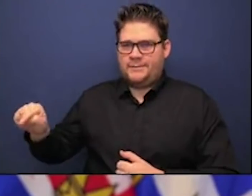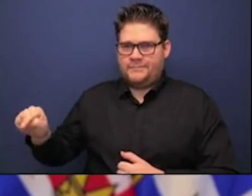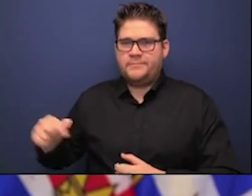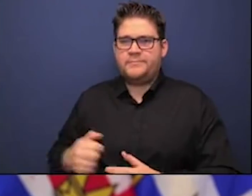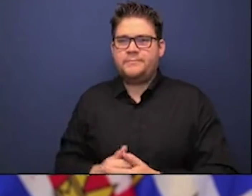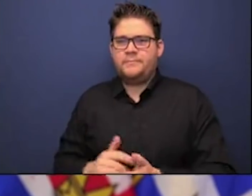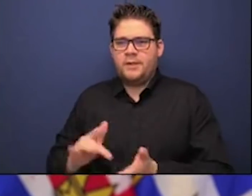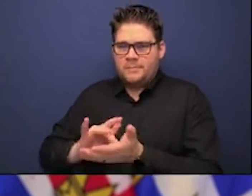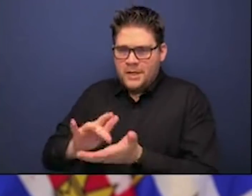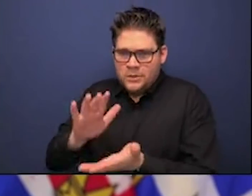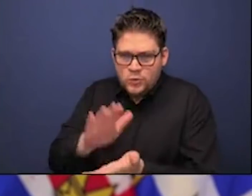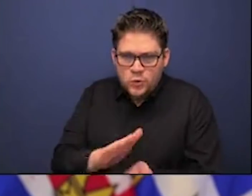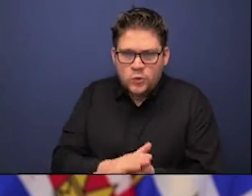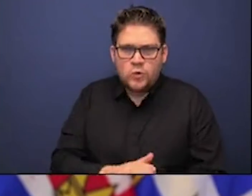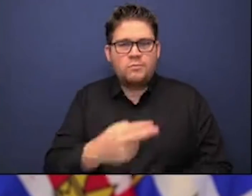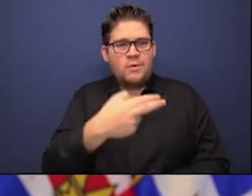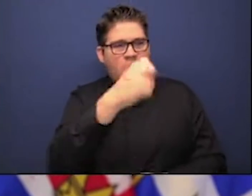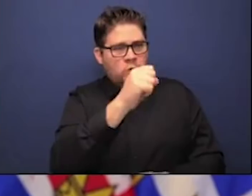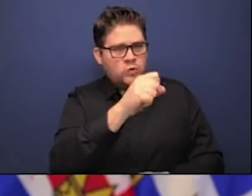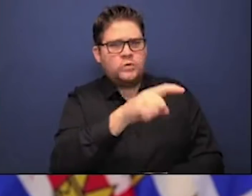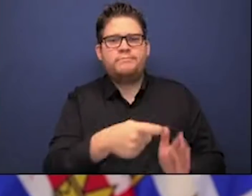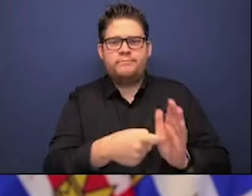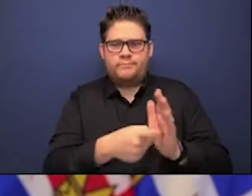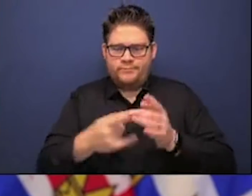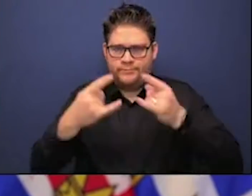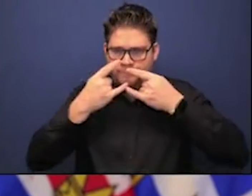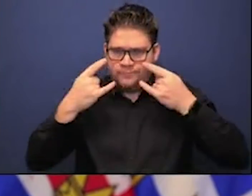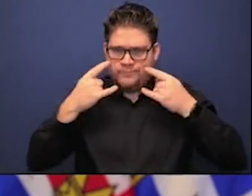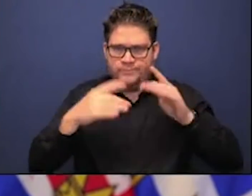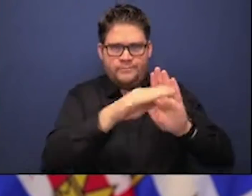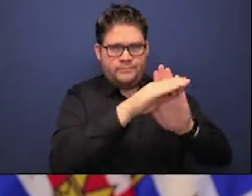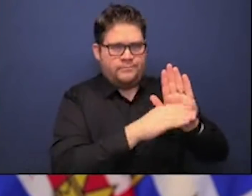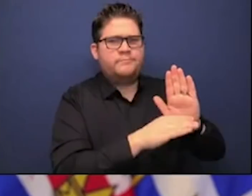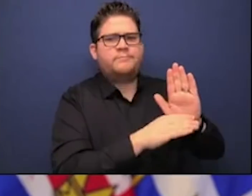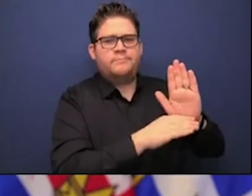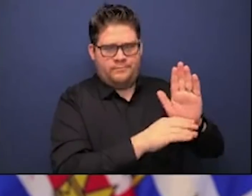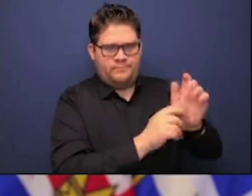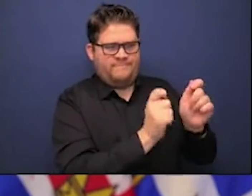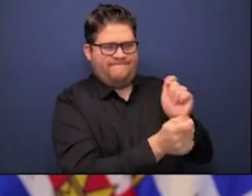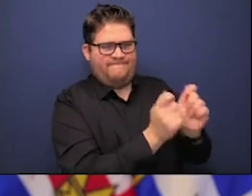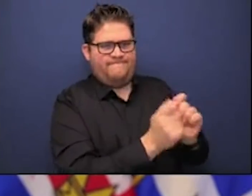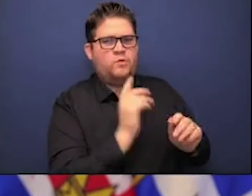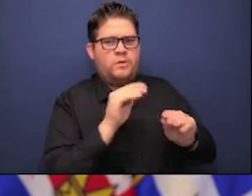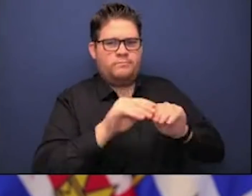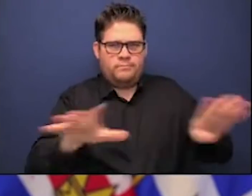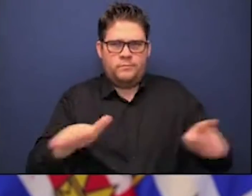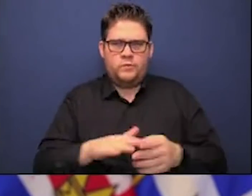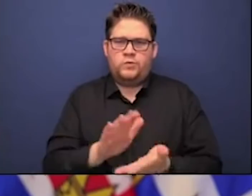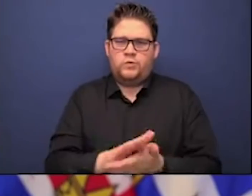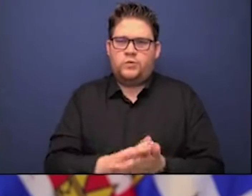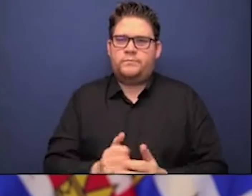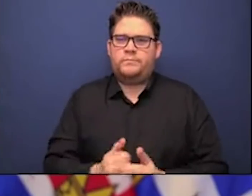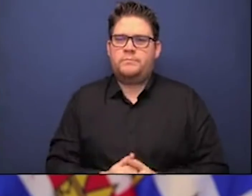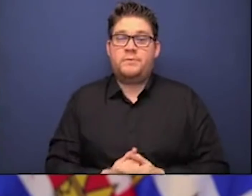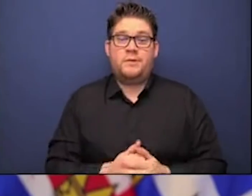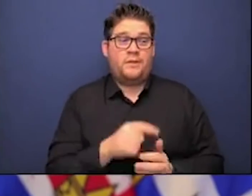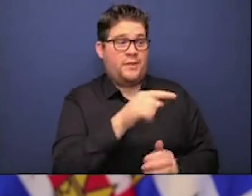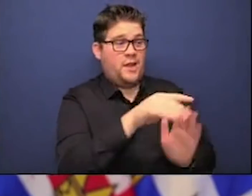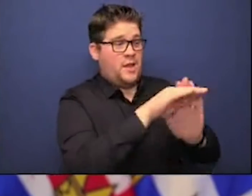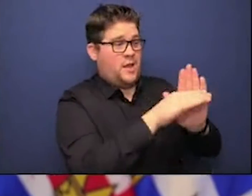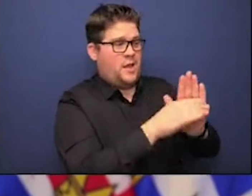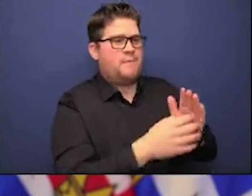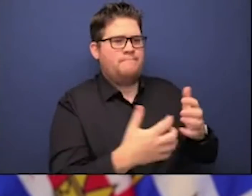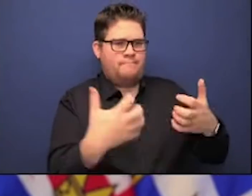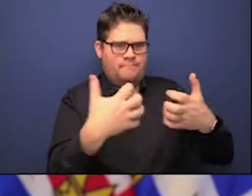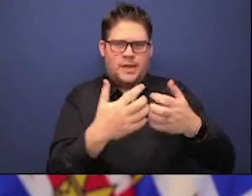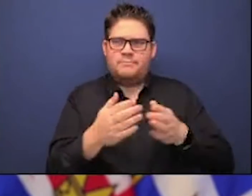amended to more closely align with other places in our community. As we know, masks by themselves are